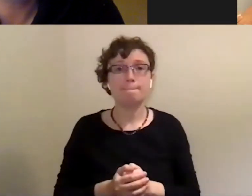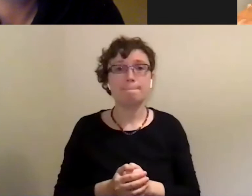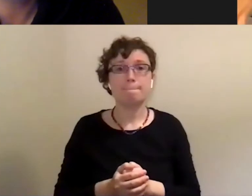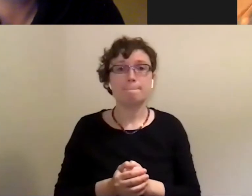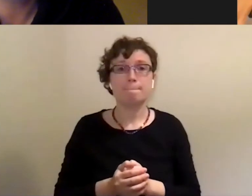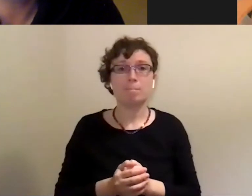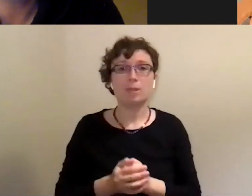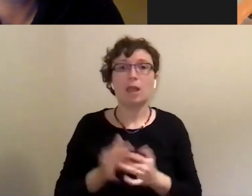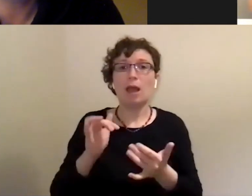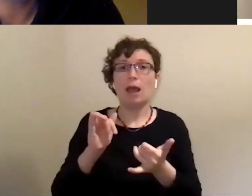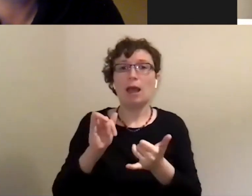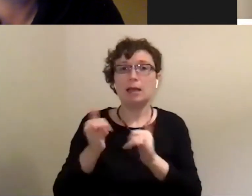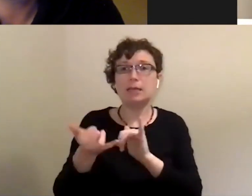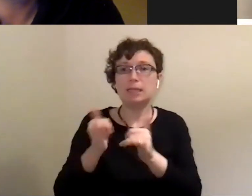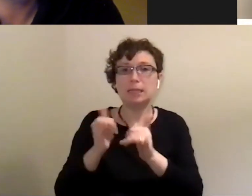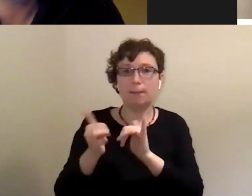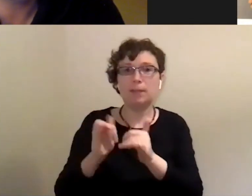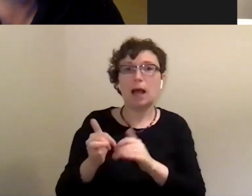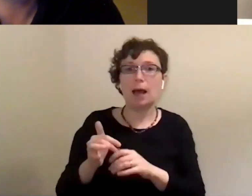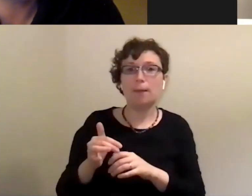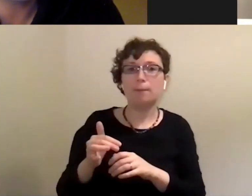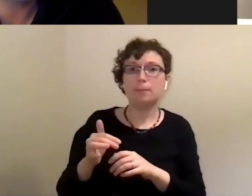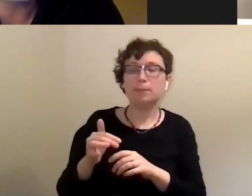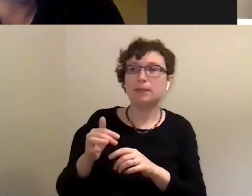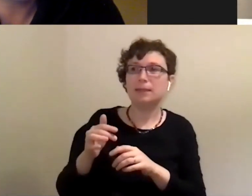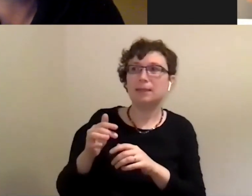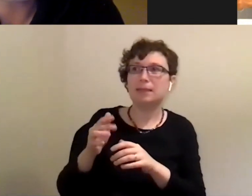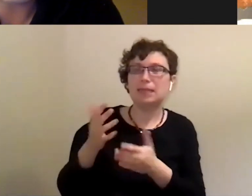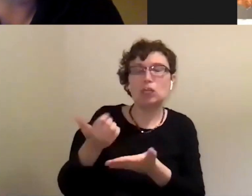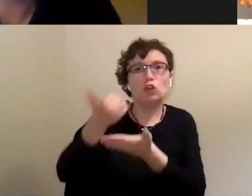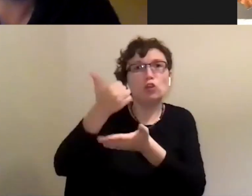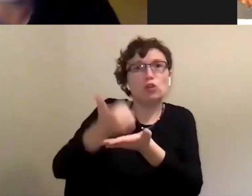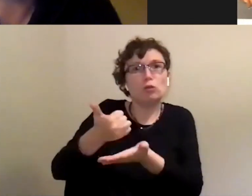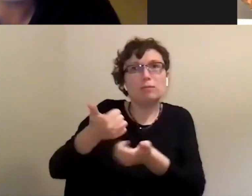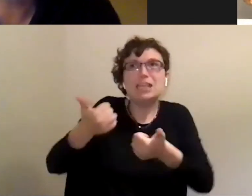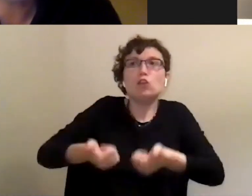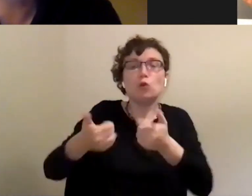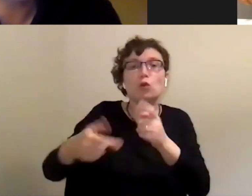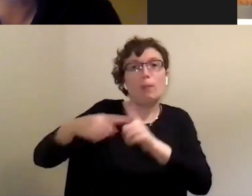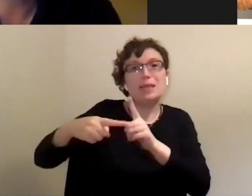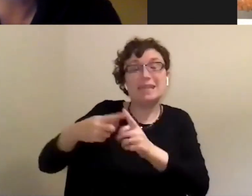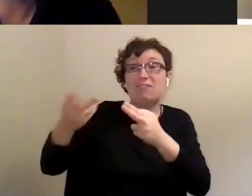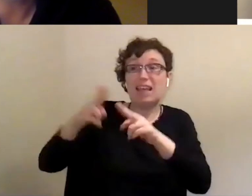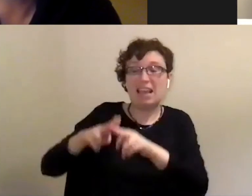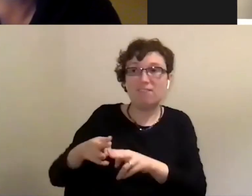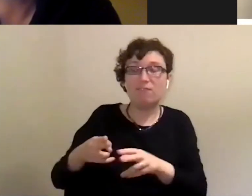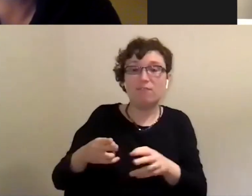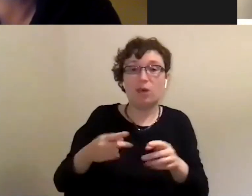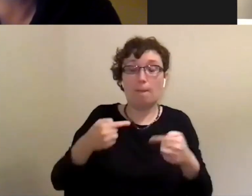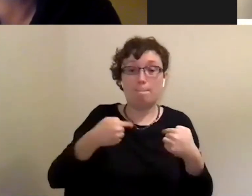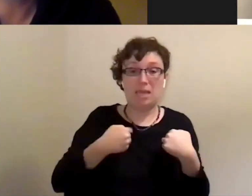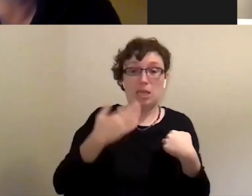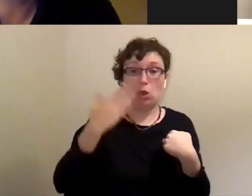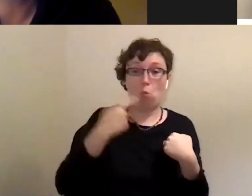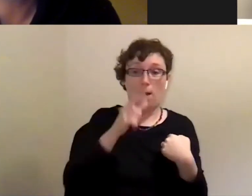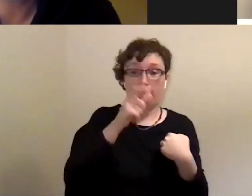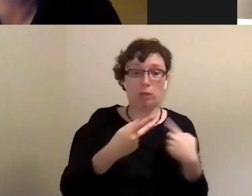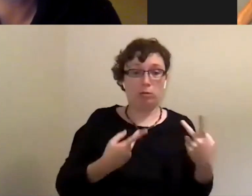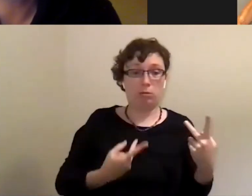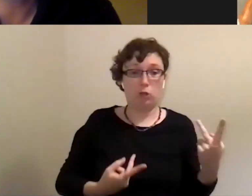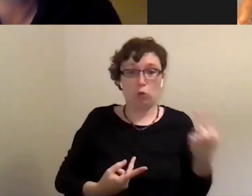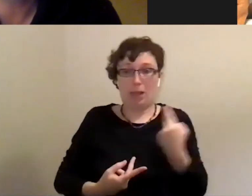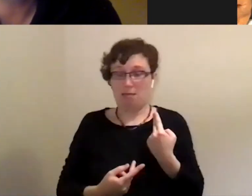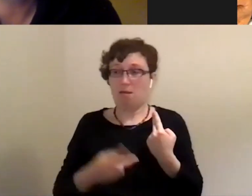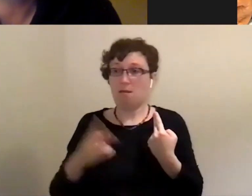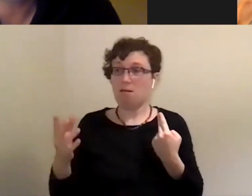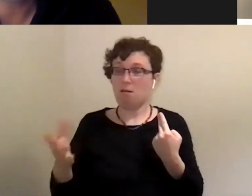white person said, no, that's wrong. That's actually really encouraging. Yeah. So I wouldn't have a problem with someone stepping